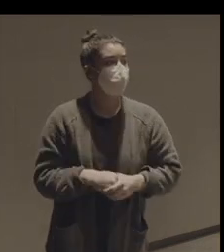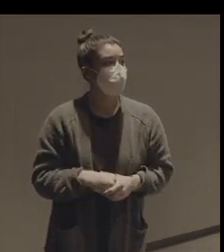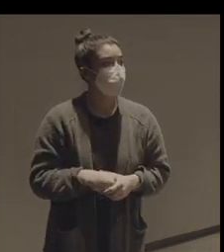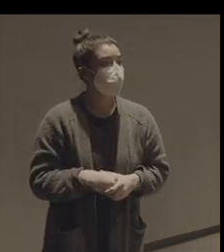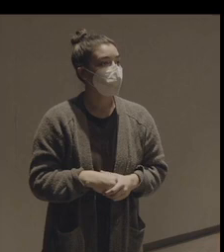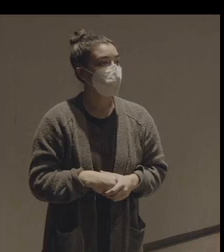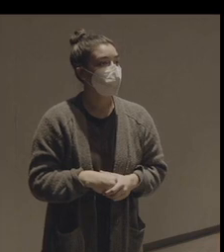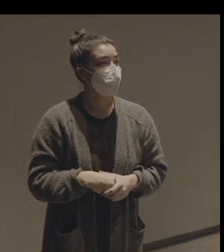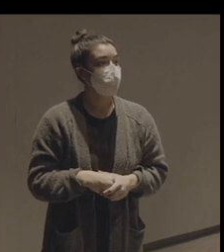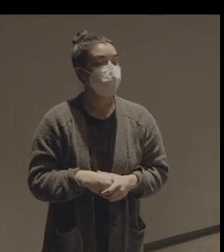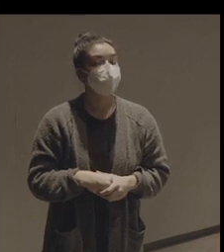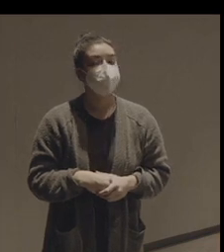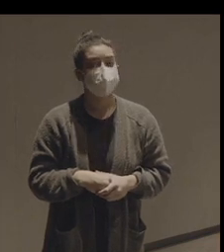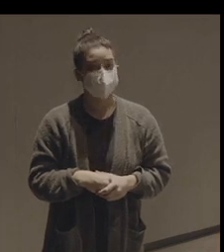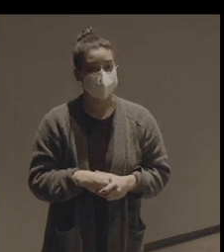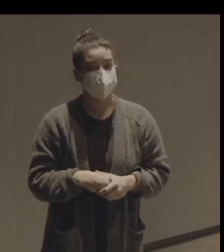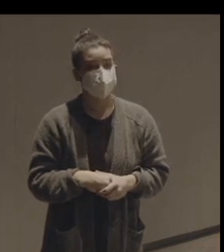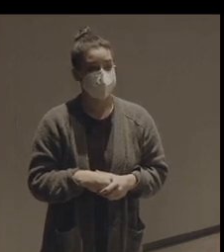Pashgian was a student there.